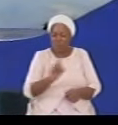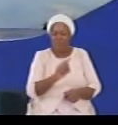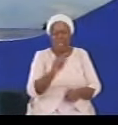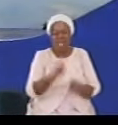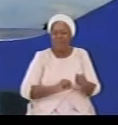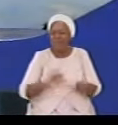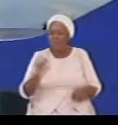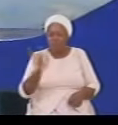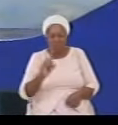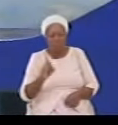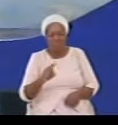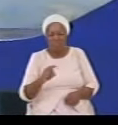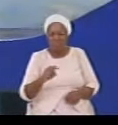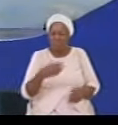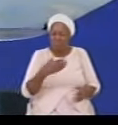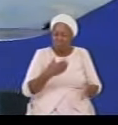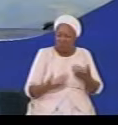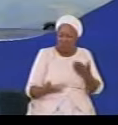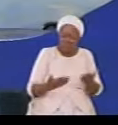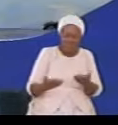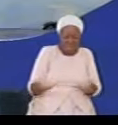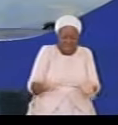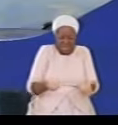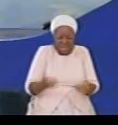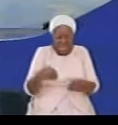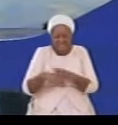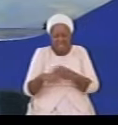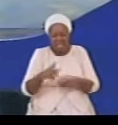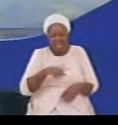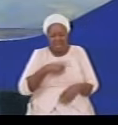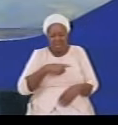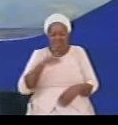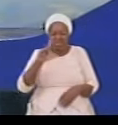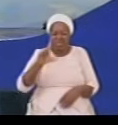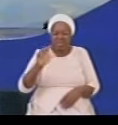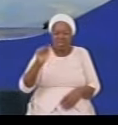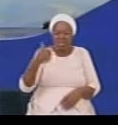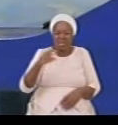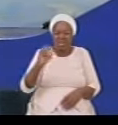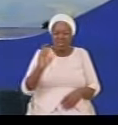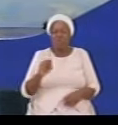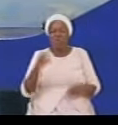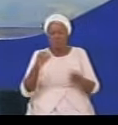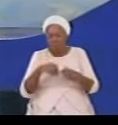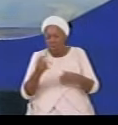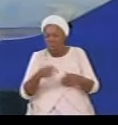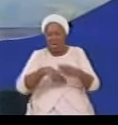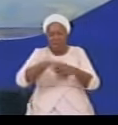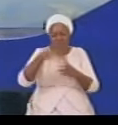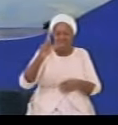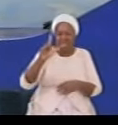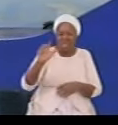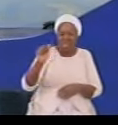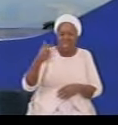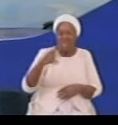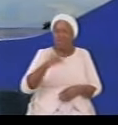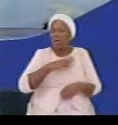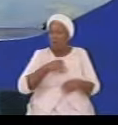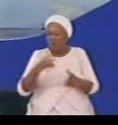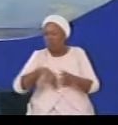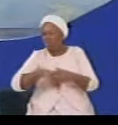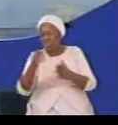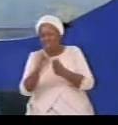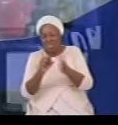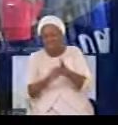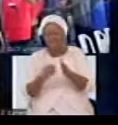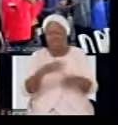everywhere, whether at the headquarters here in Lagos, or in the suburb in Lagos, or in Lagos State, or in all the